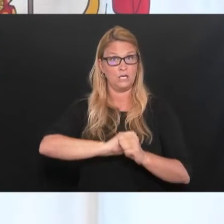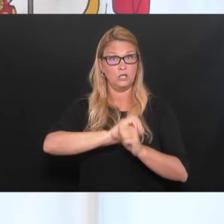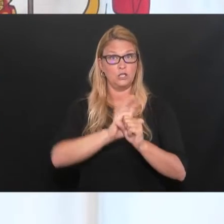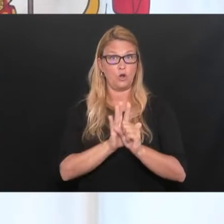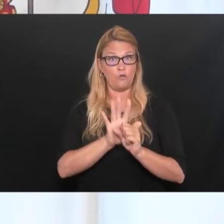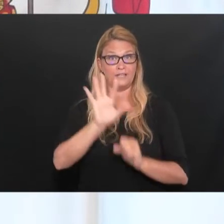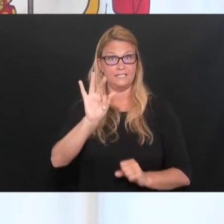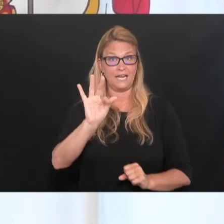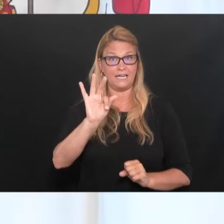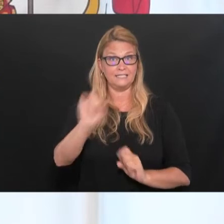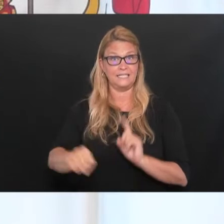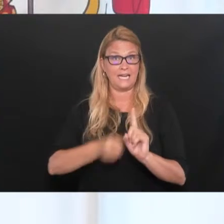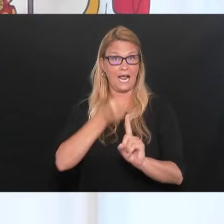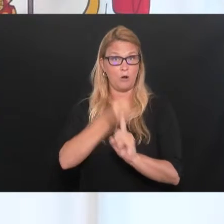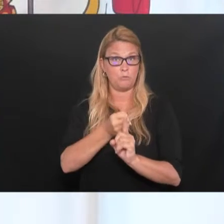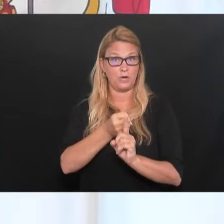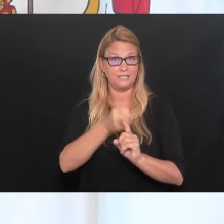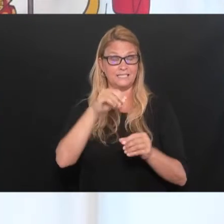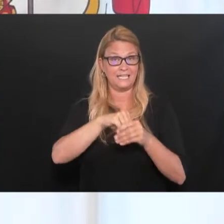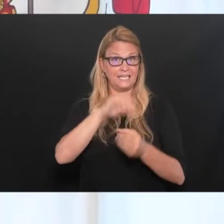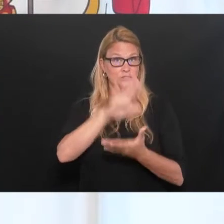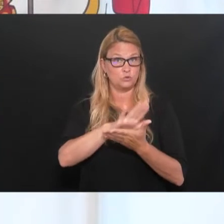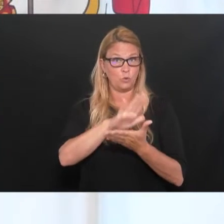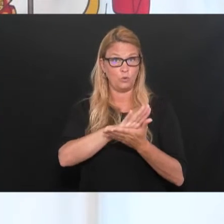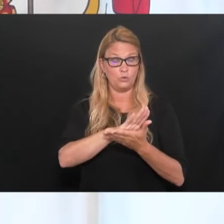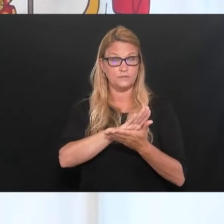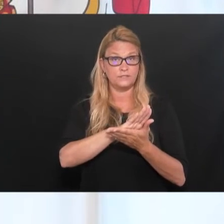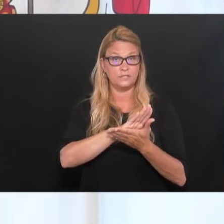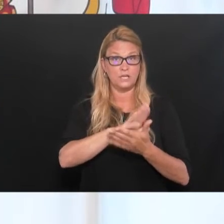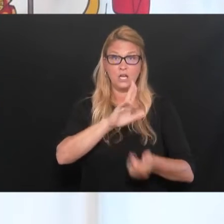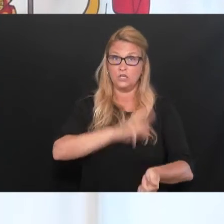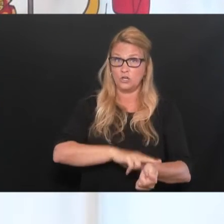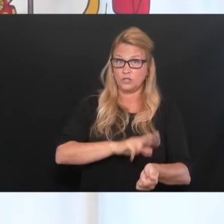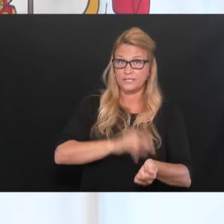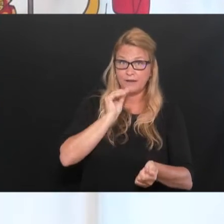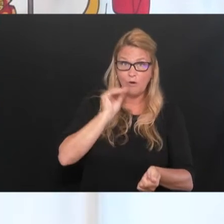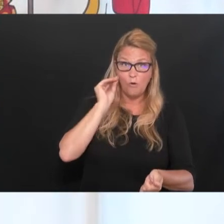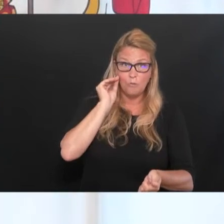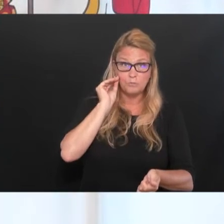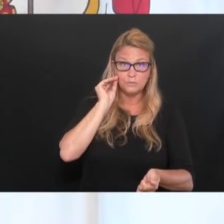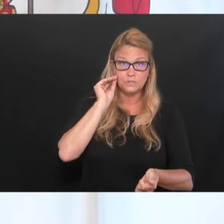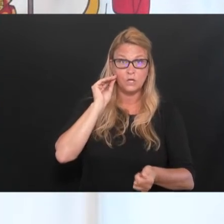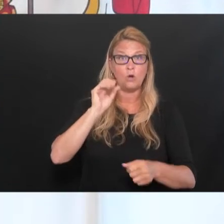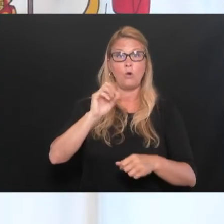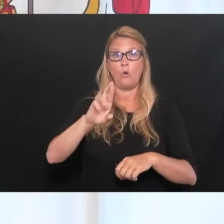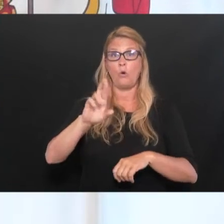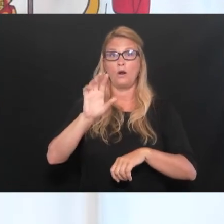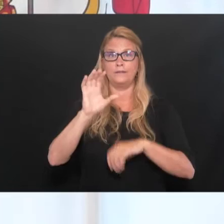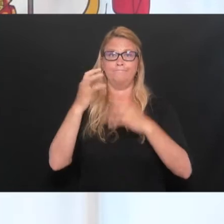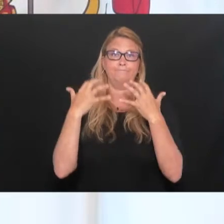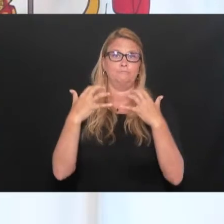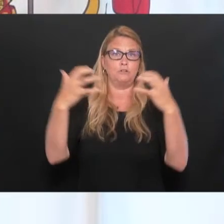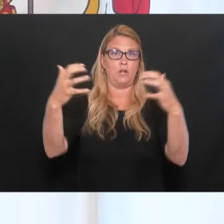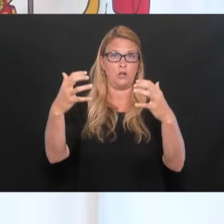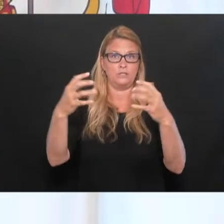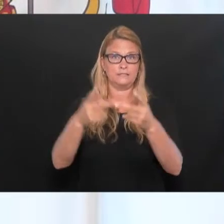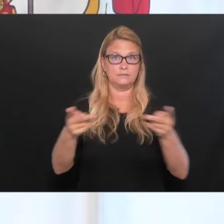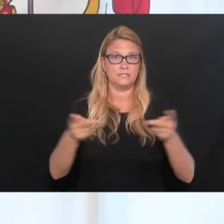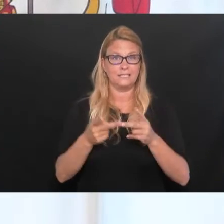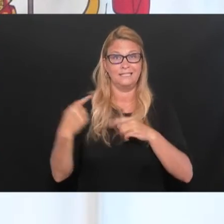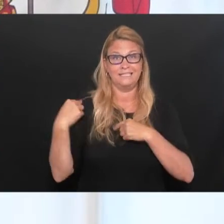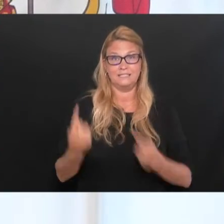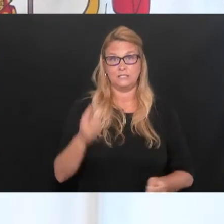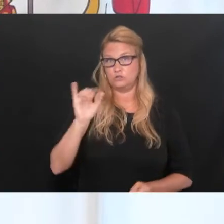COVID-19 outbreaks in schools, nursing homes, or congregate settings since June the